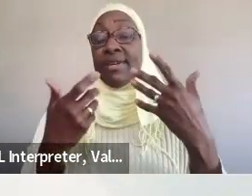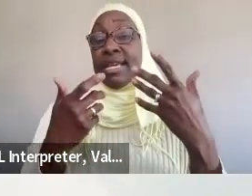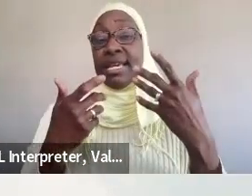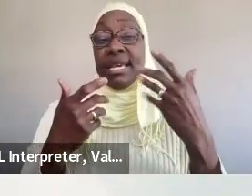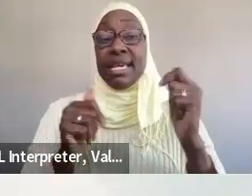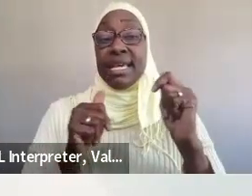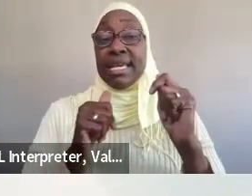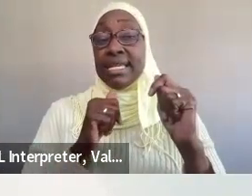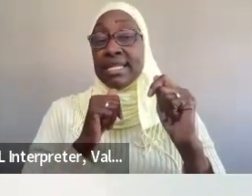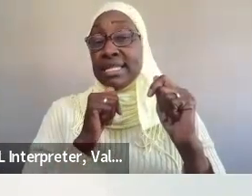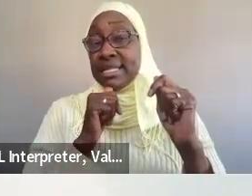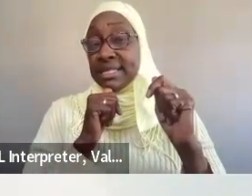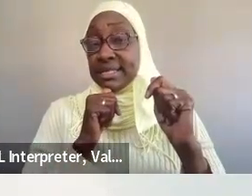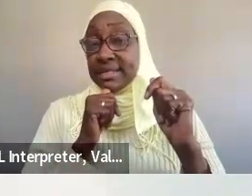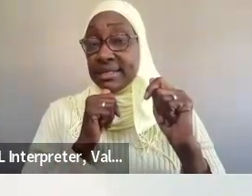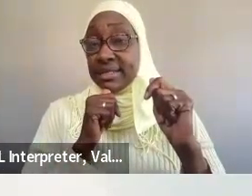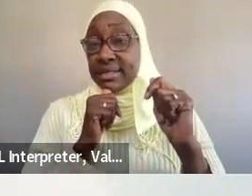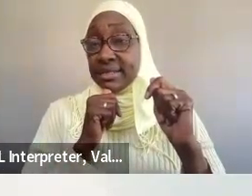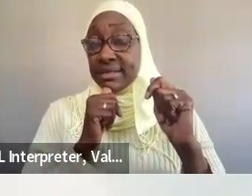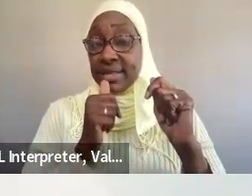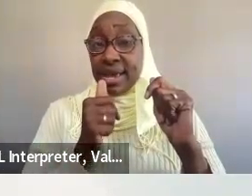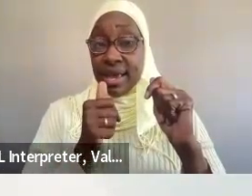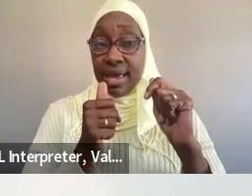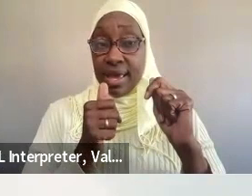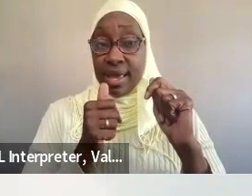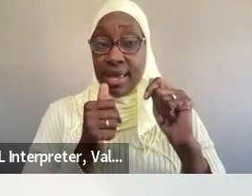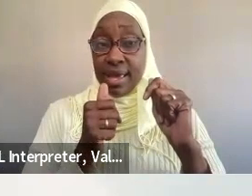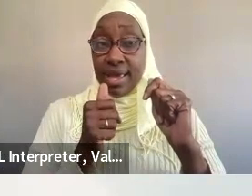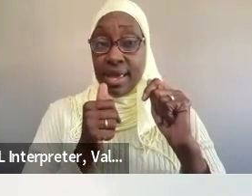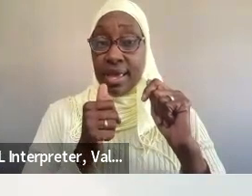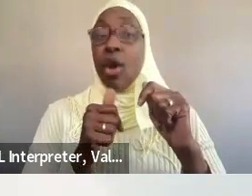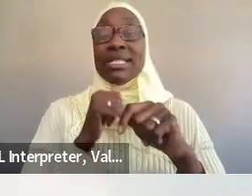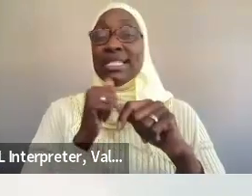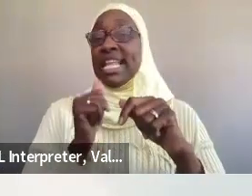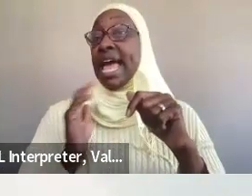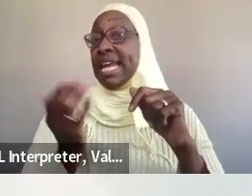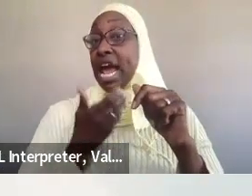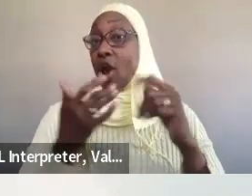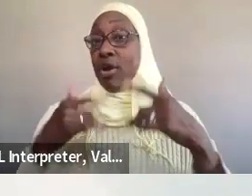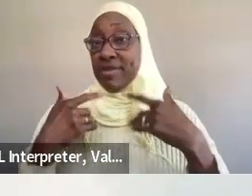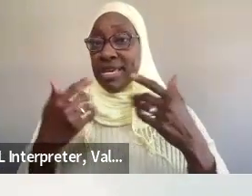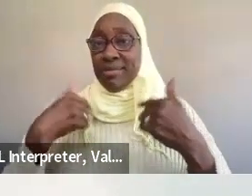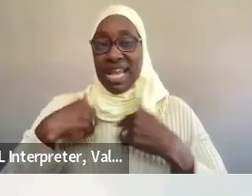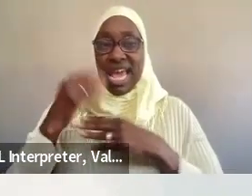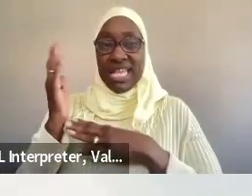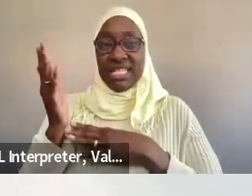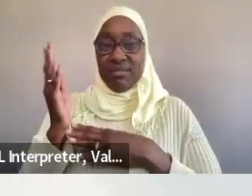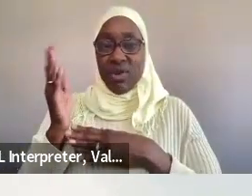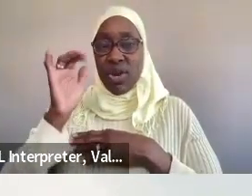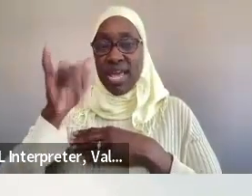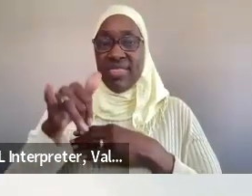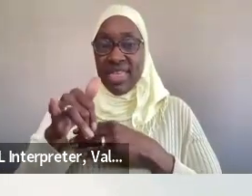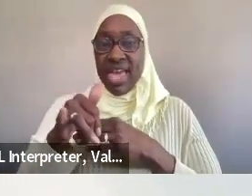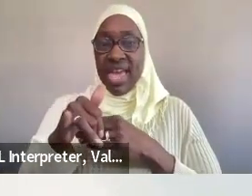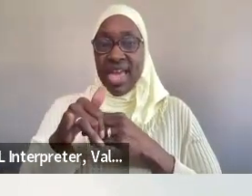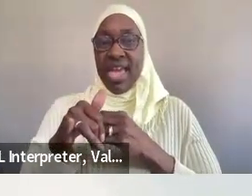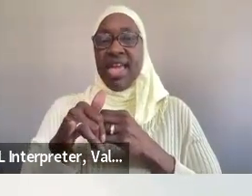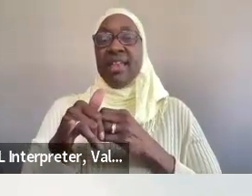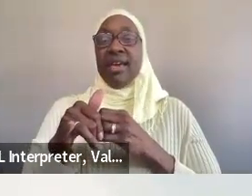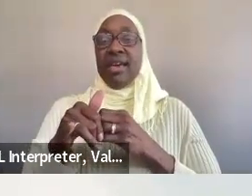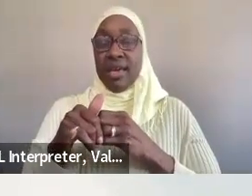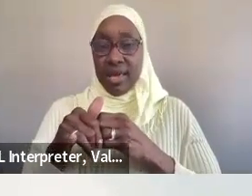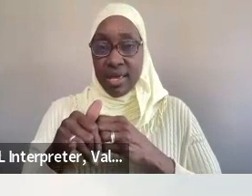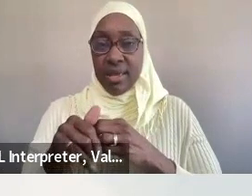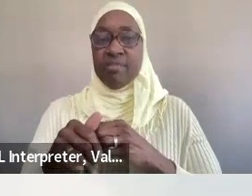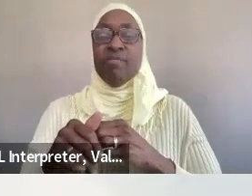event, but last week I spoke at the Society for Participatory Medicine and Northeastern workshop on the